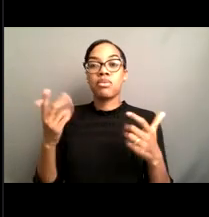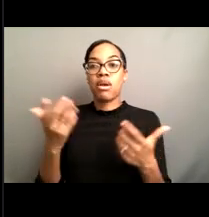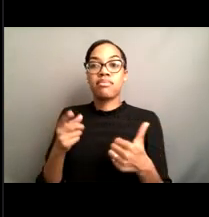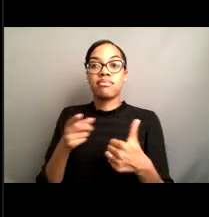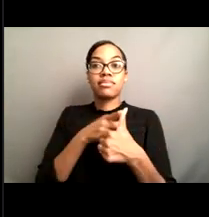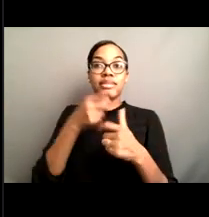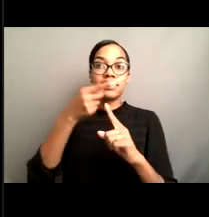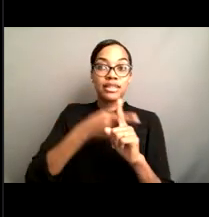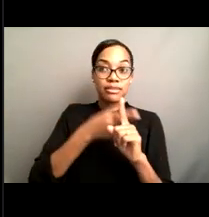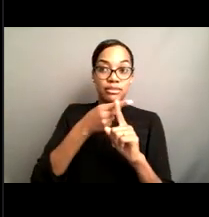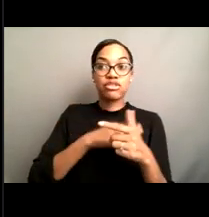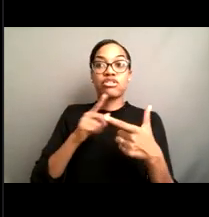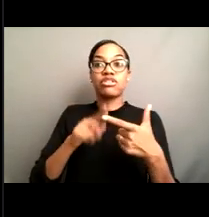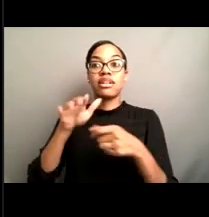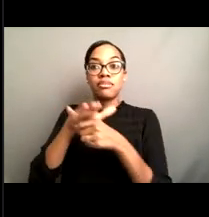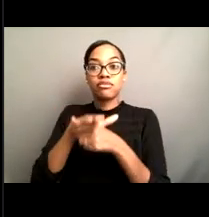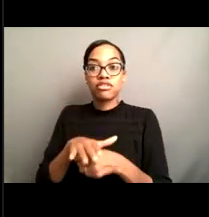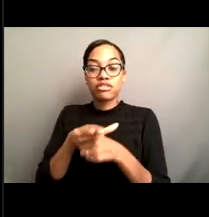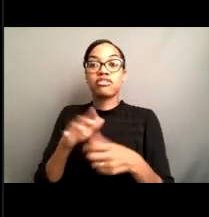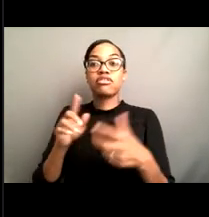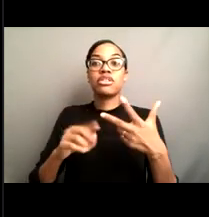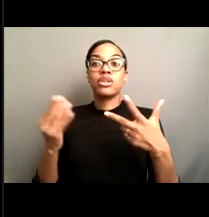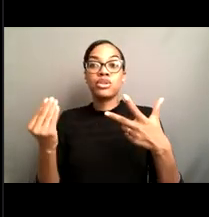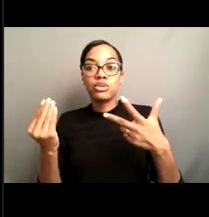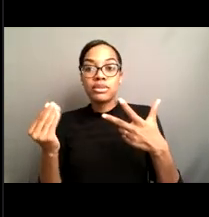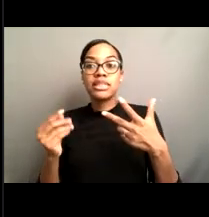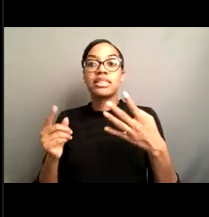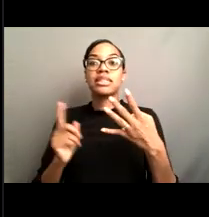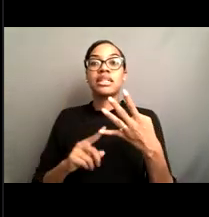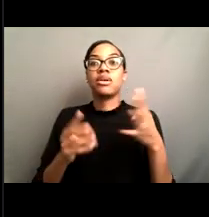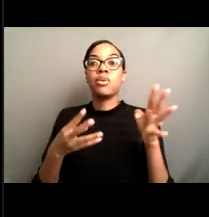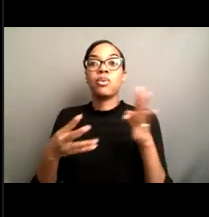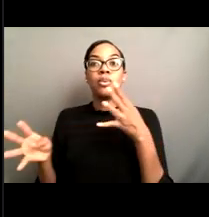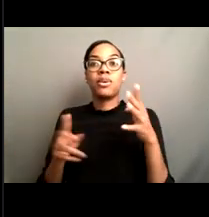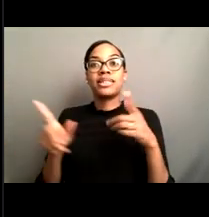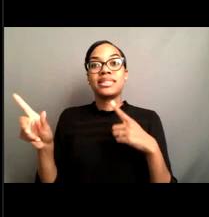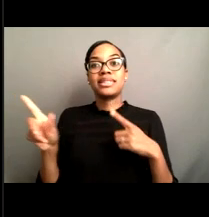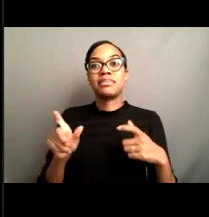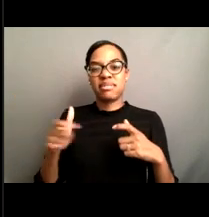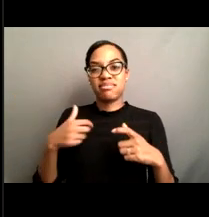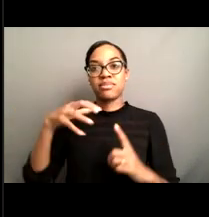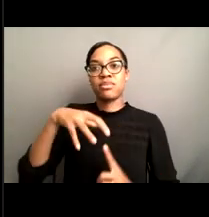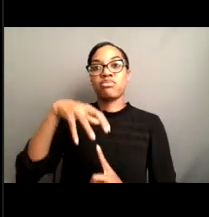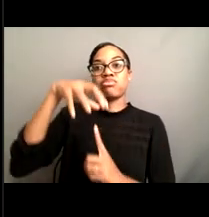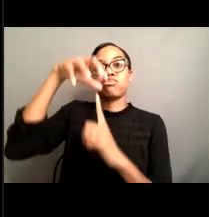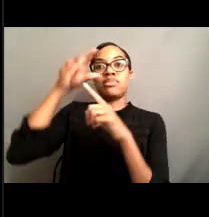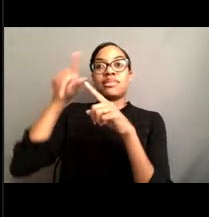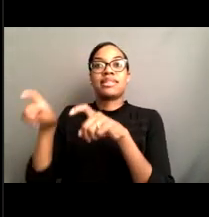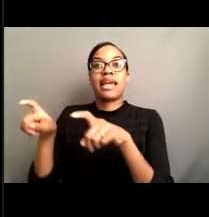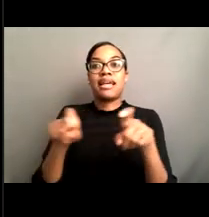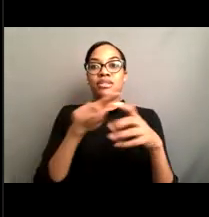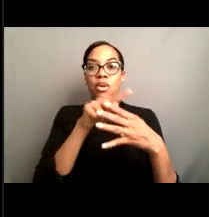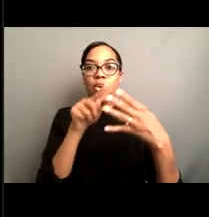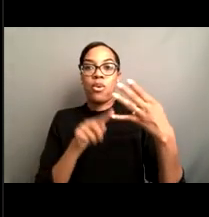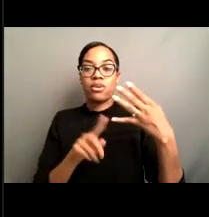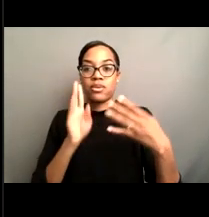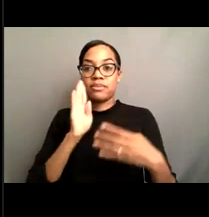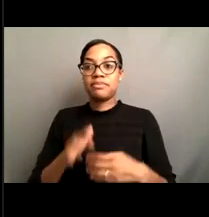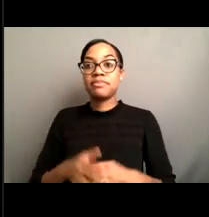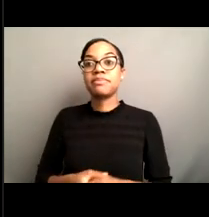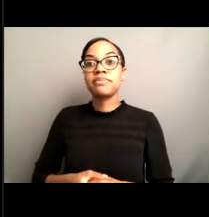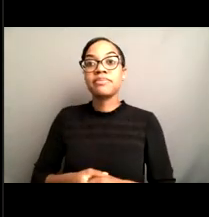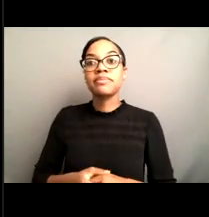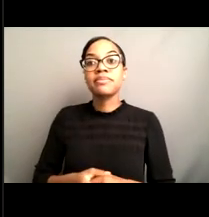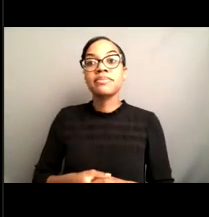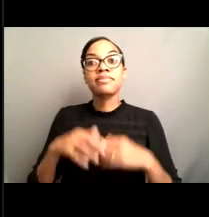wind speed, and then throw in humidity, the moisture in the atmosphere. And we'll talk about why that's so important here in a little while.